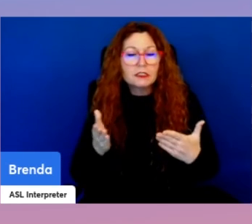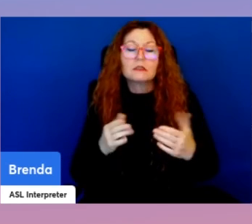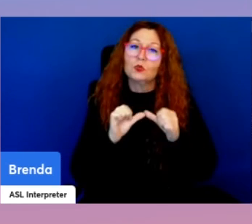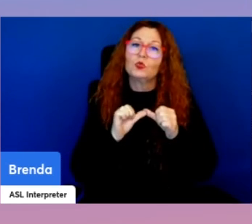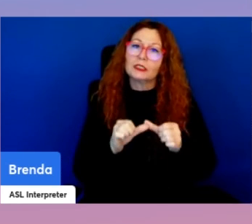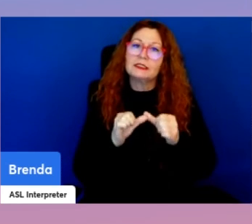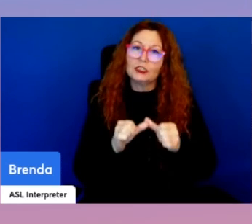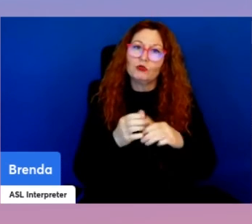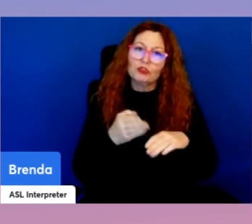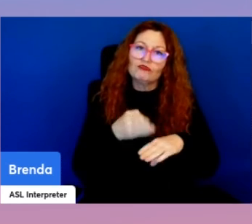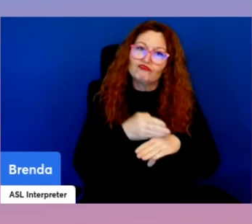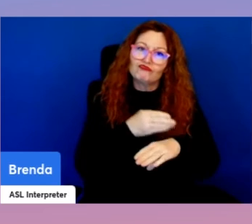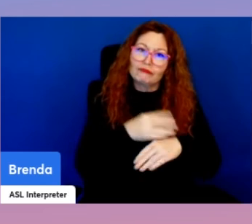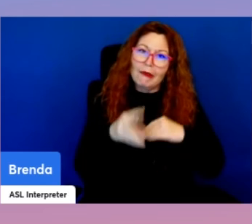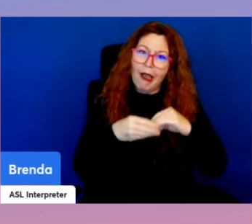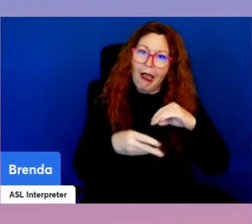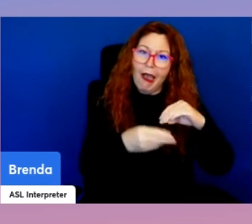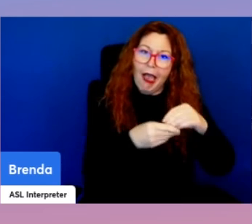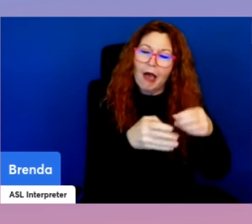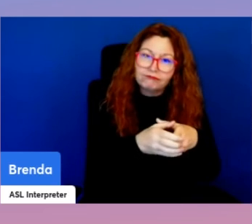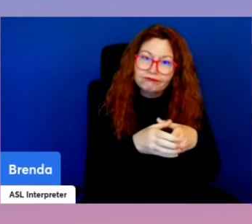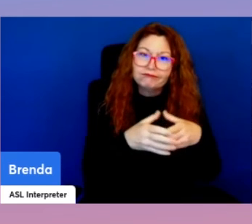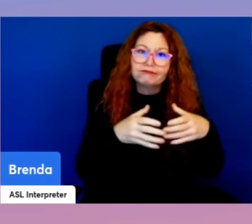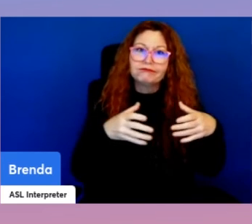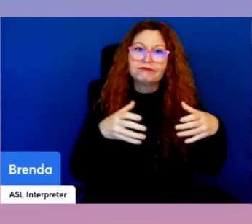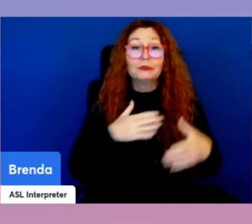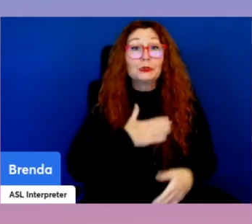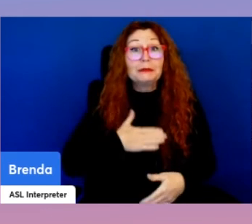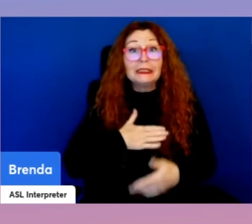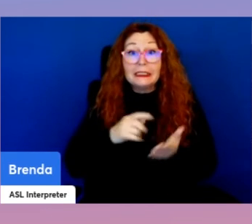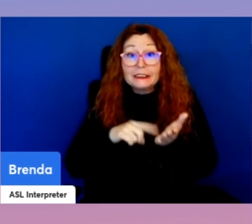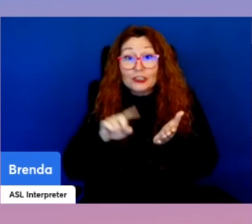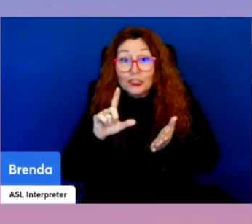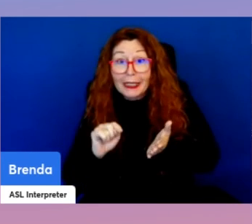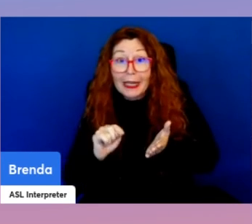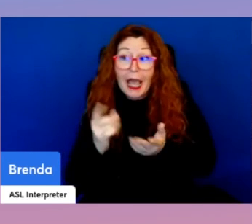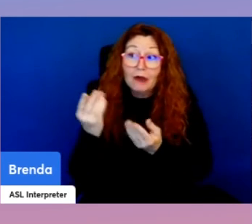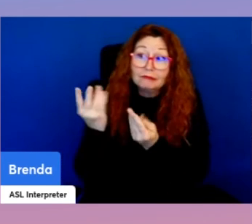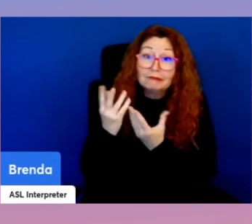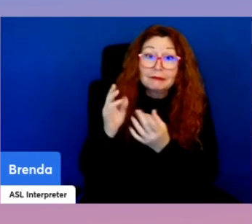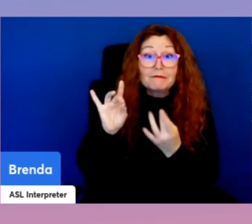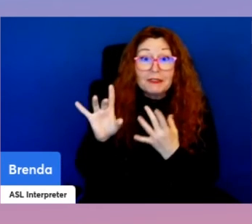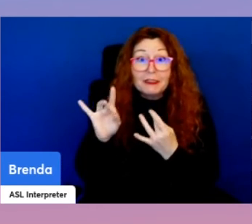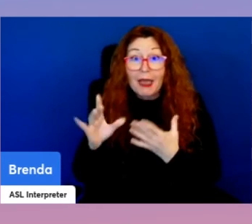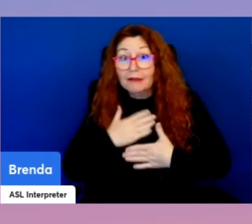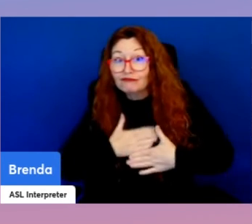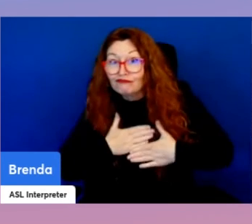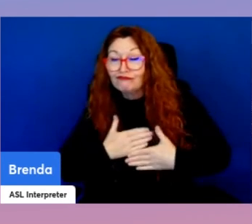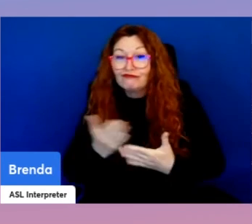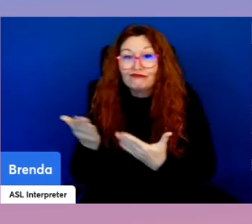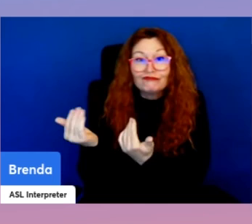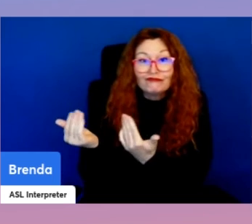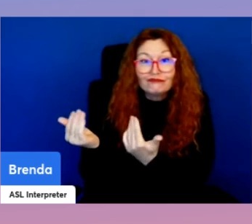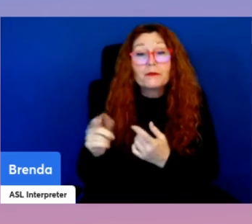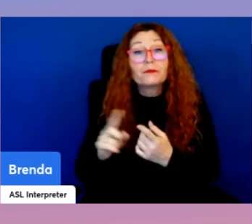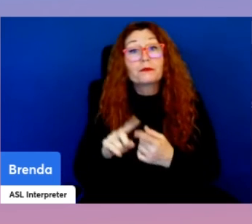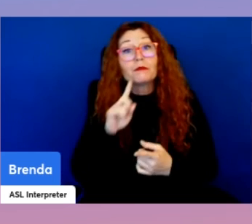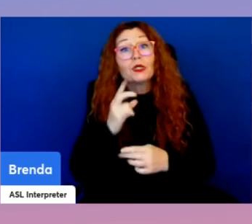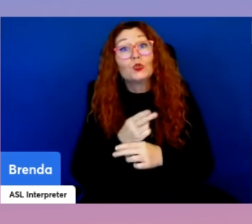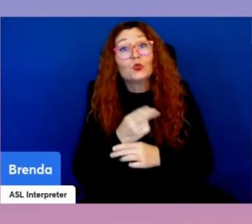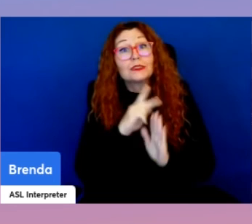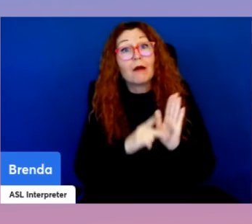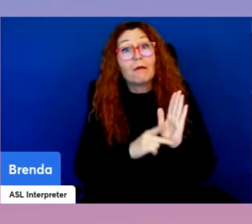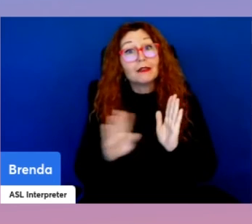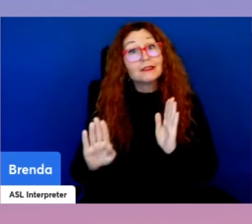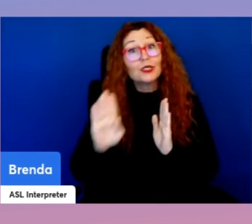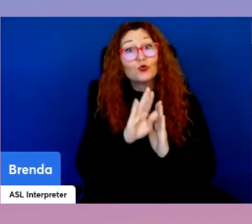Azure policy, so definitely go check it out. Feedback's appreciated. But you apply this policy on your resource group, and it'll immediately tell